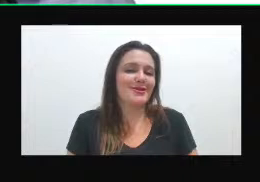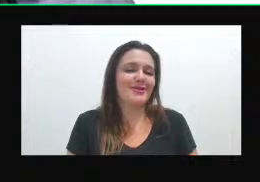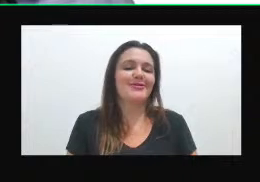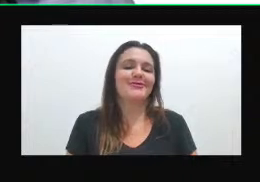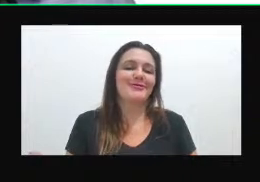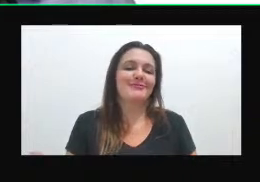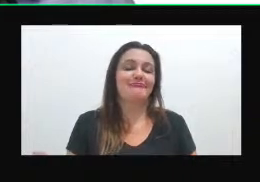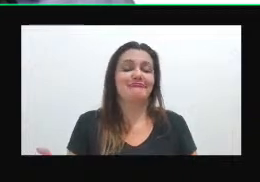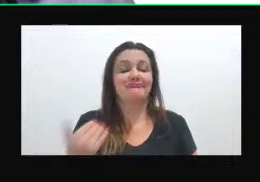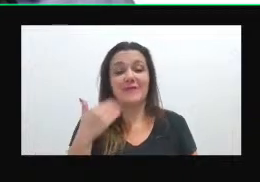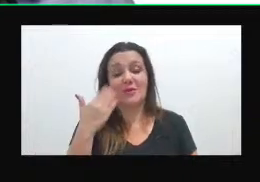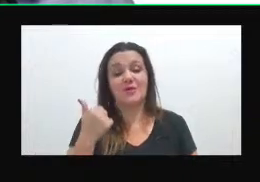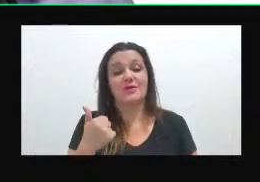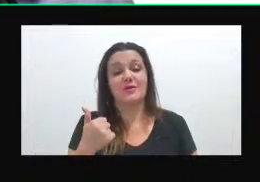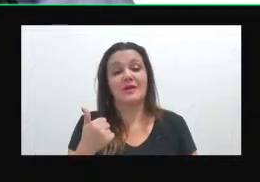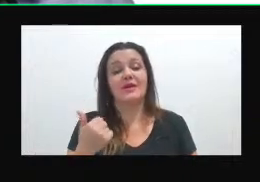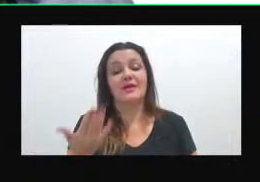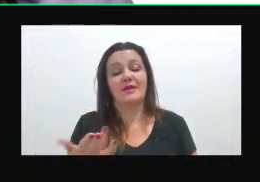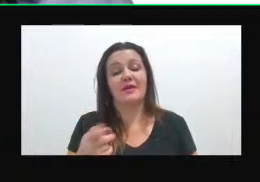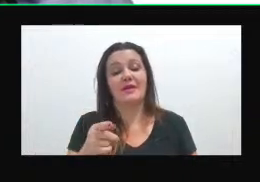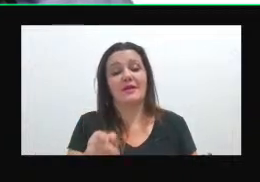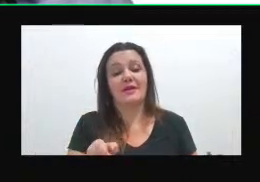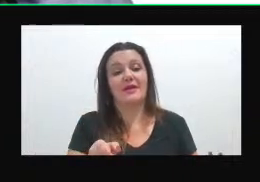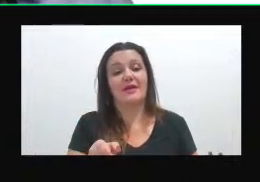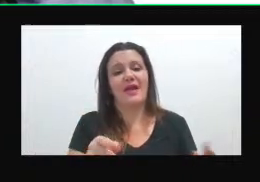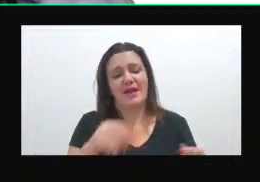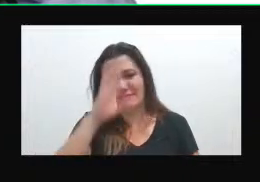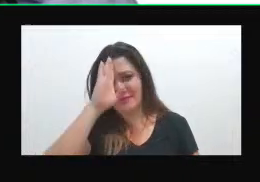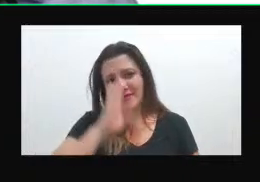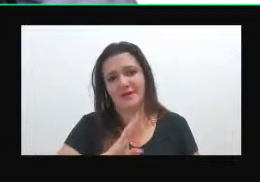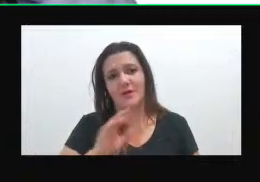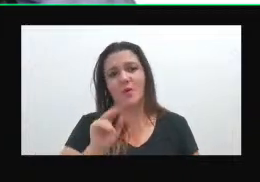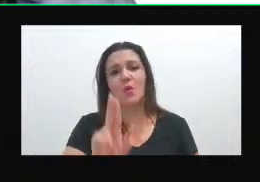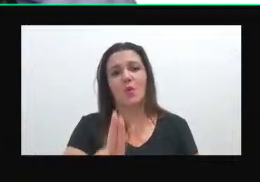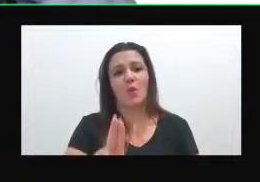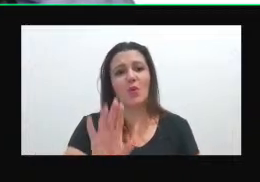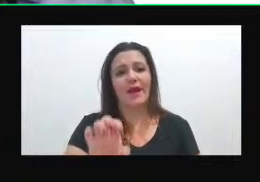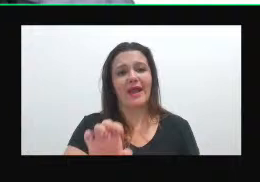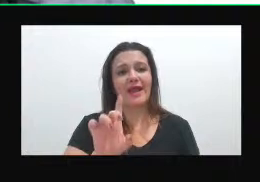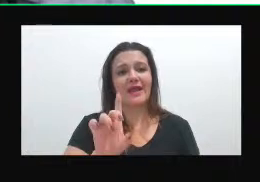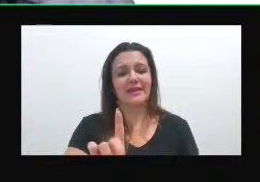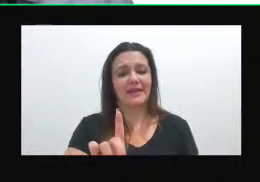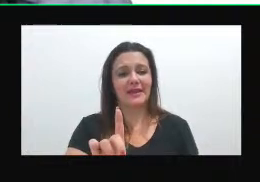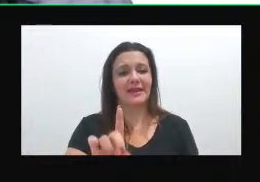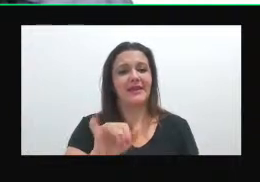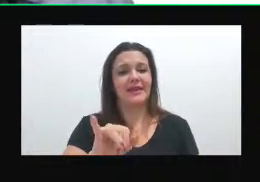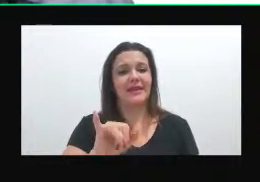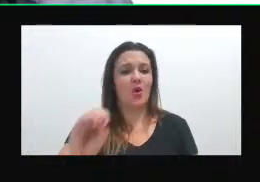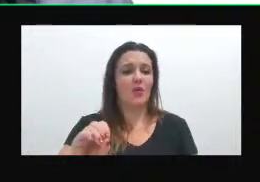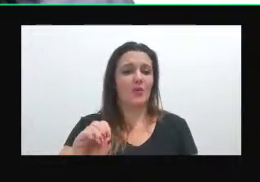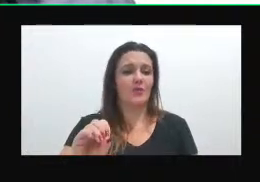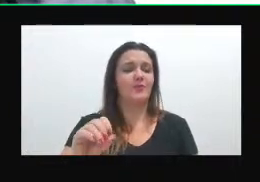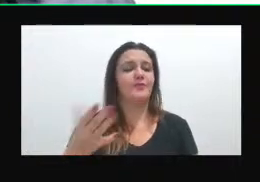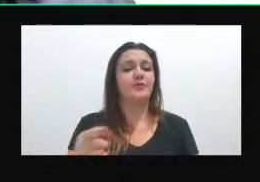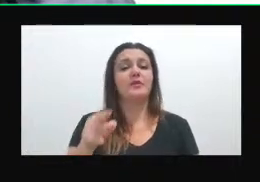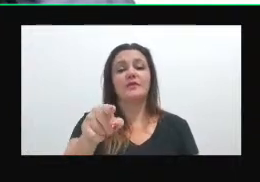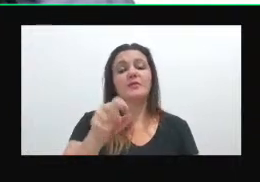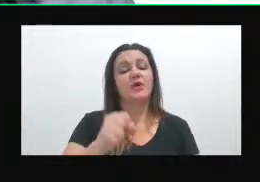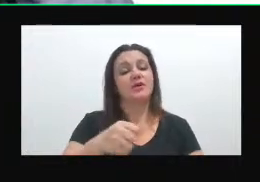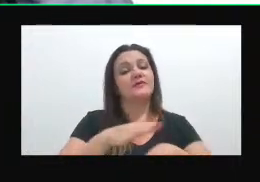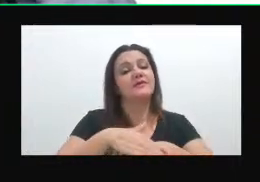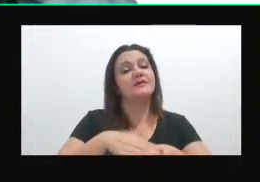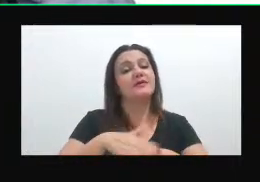And so, what you can do in the classroom, for example, is you could have the students